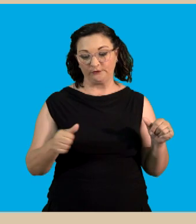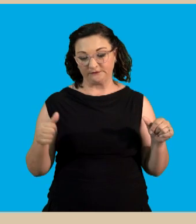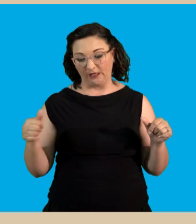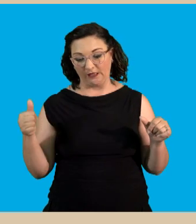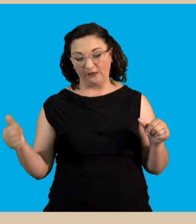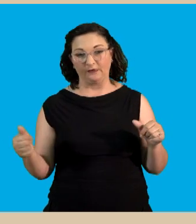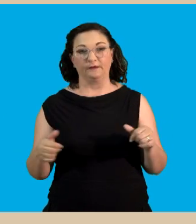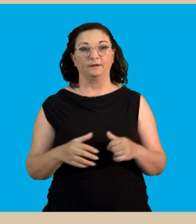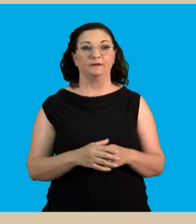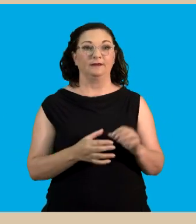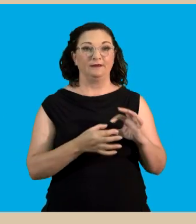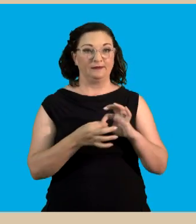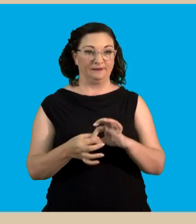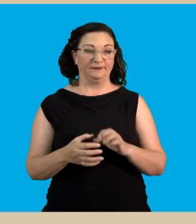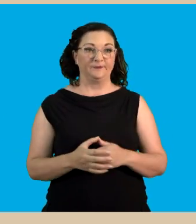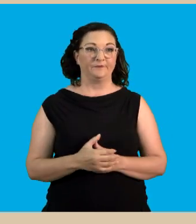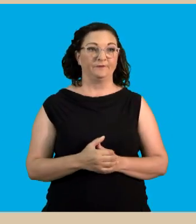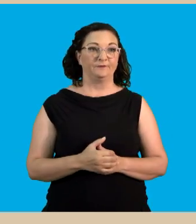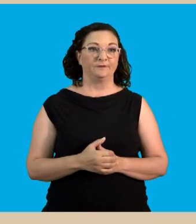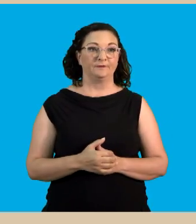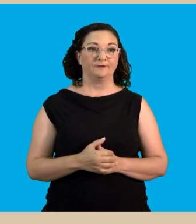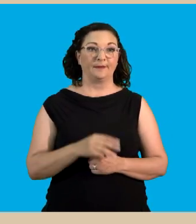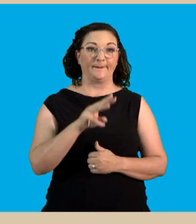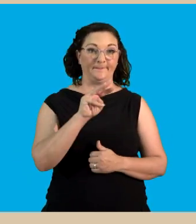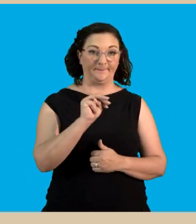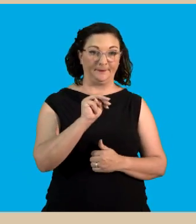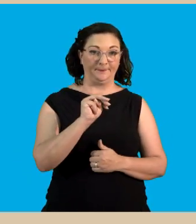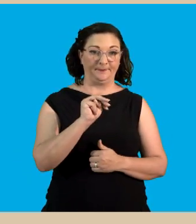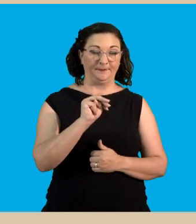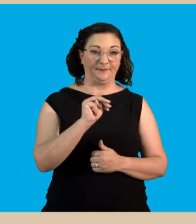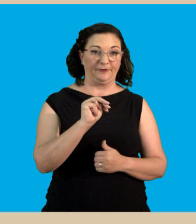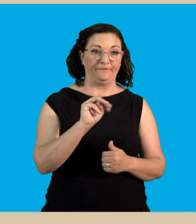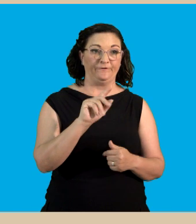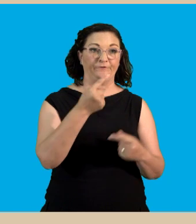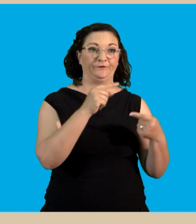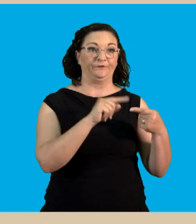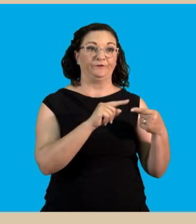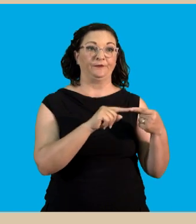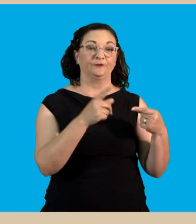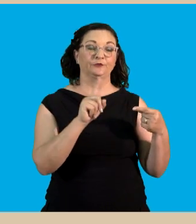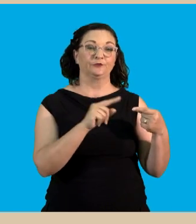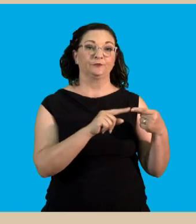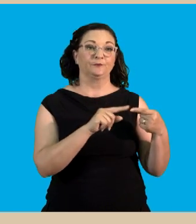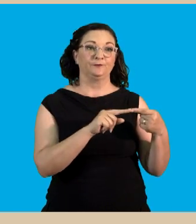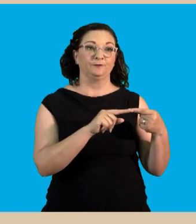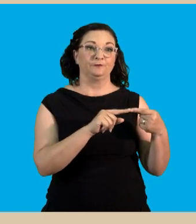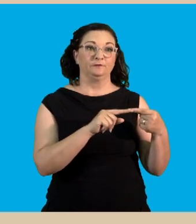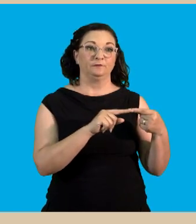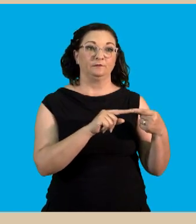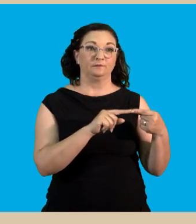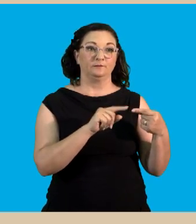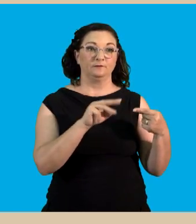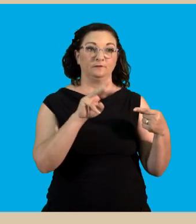planets from the sun. How does it help me? The very first sentence for the very first letter for my, M